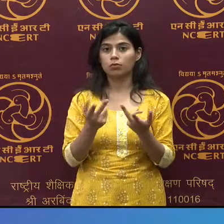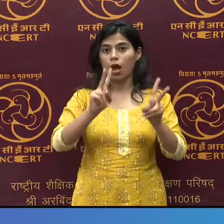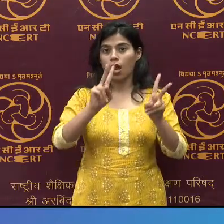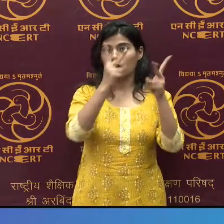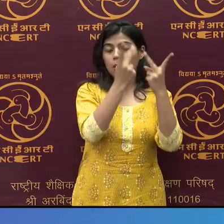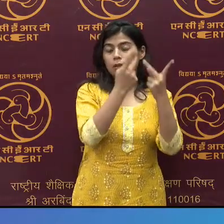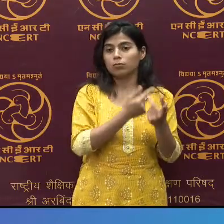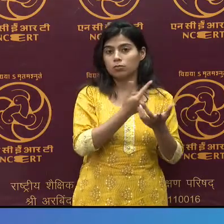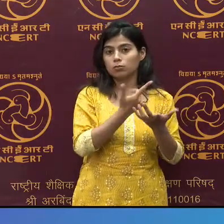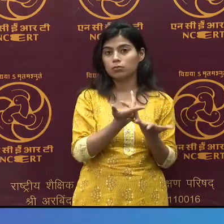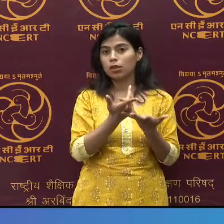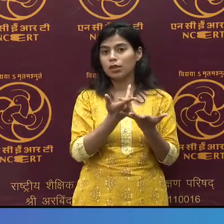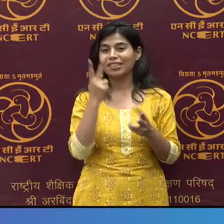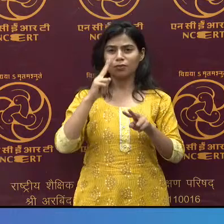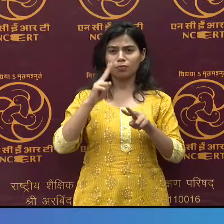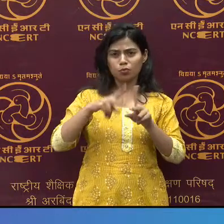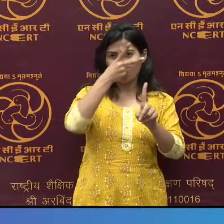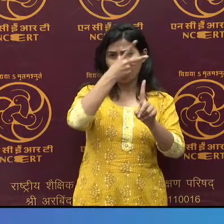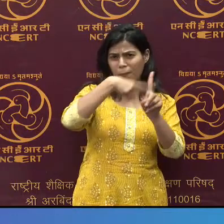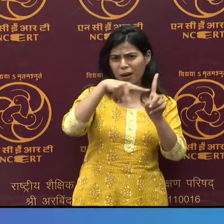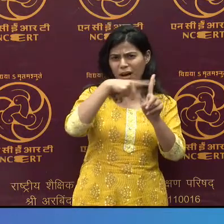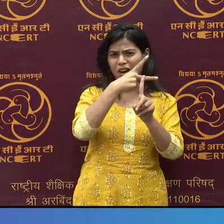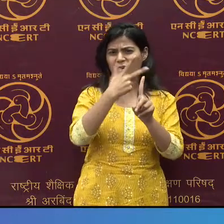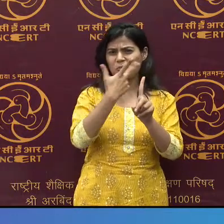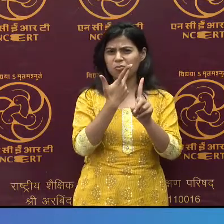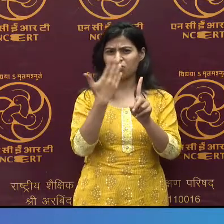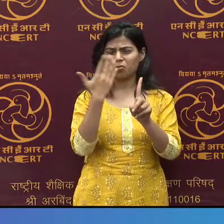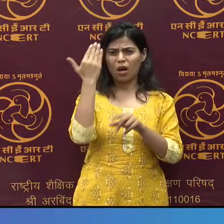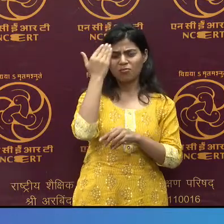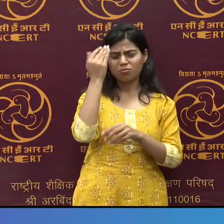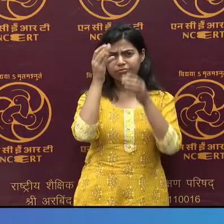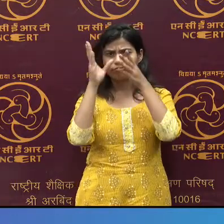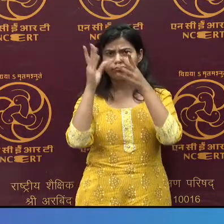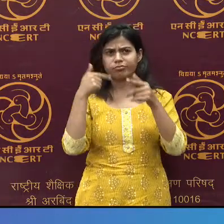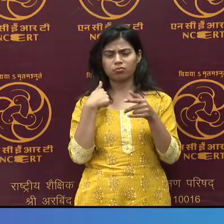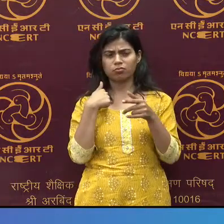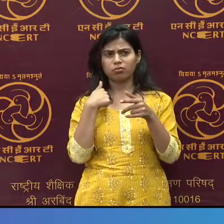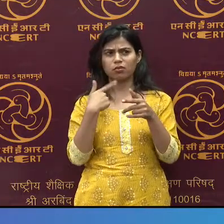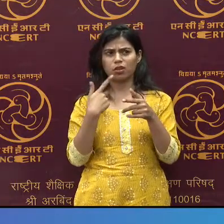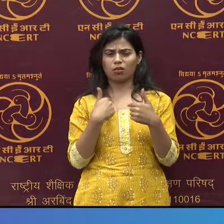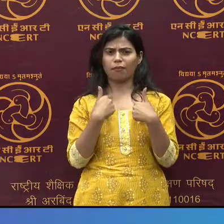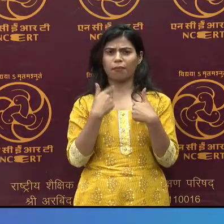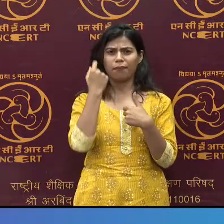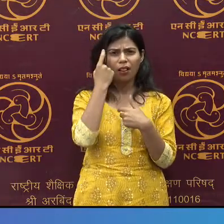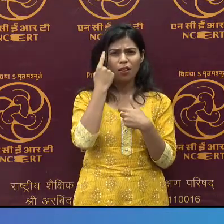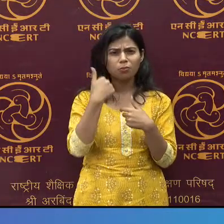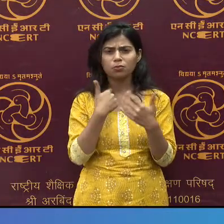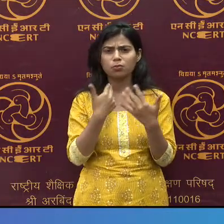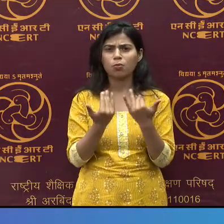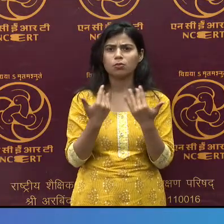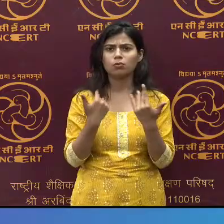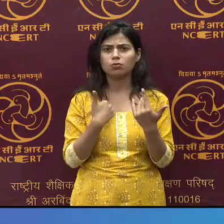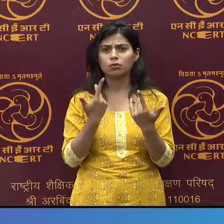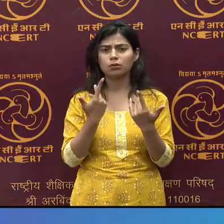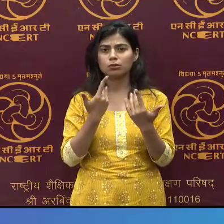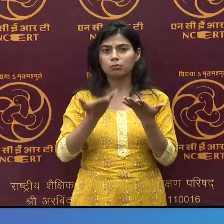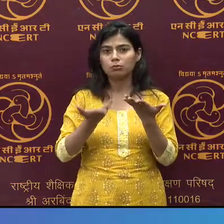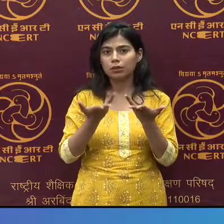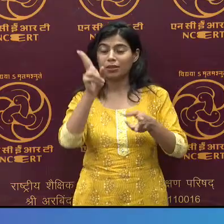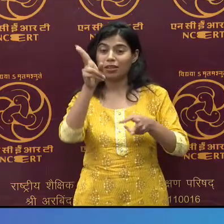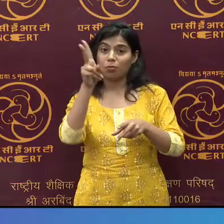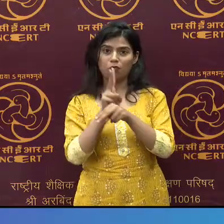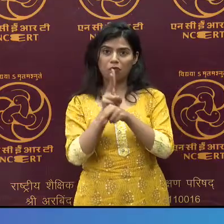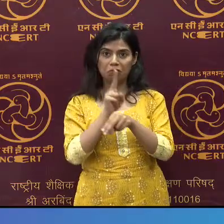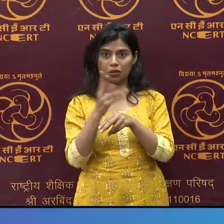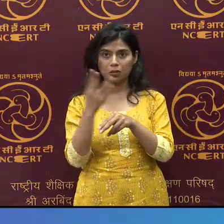have some background knowledge, your brain will tell you, no, it's not possible to double your money in 2 months. You will have that knowledge, it could be fraud also. Right.